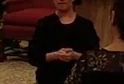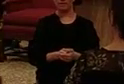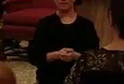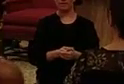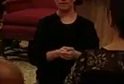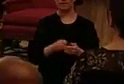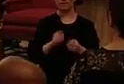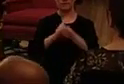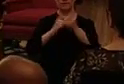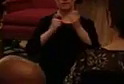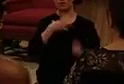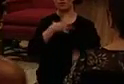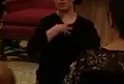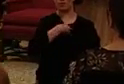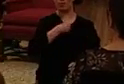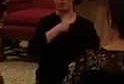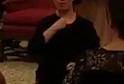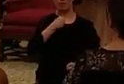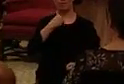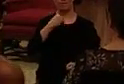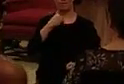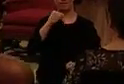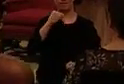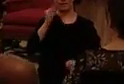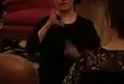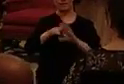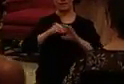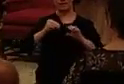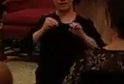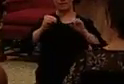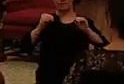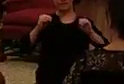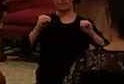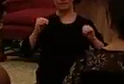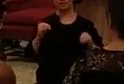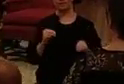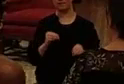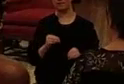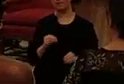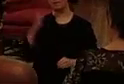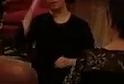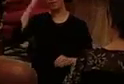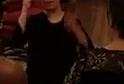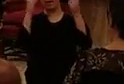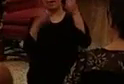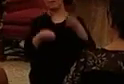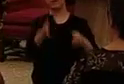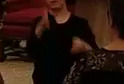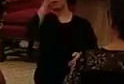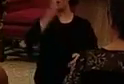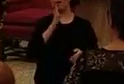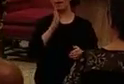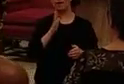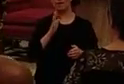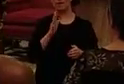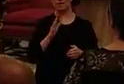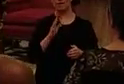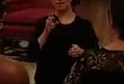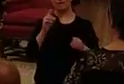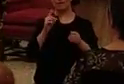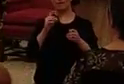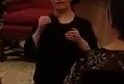screen begins to turn white all the way out to the outside. You know what happened? God just